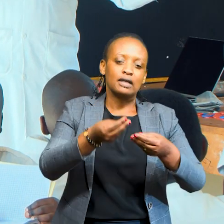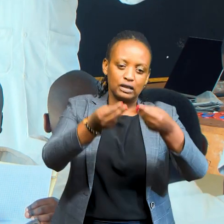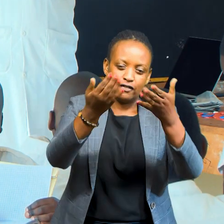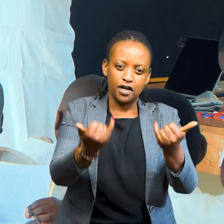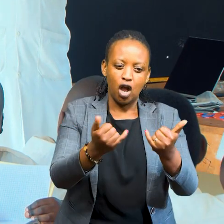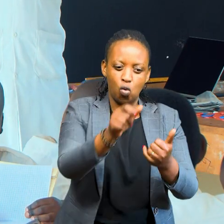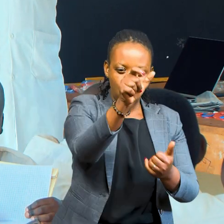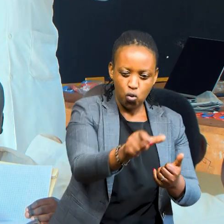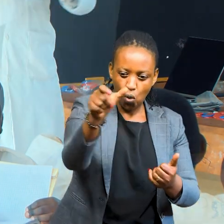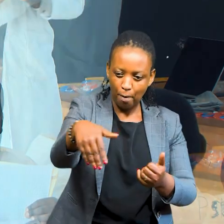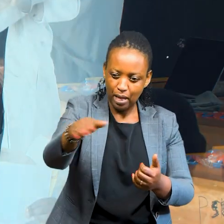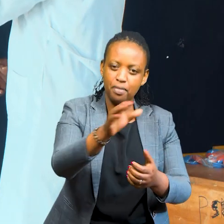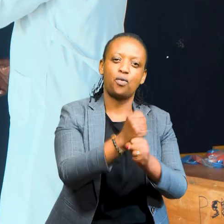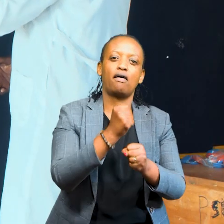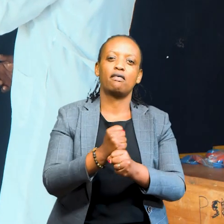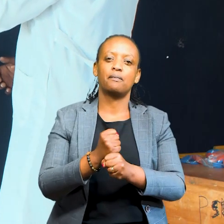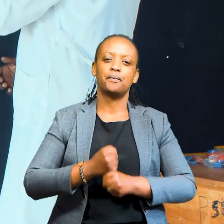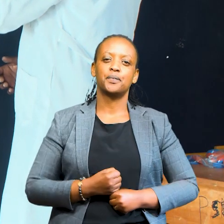you now an individual work, okay?